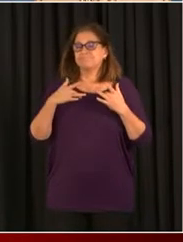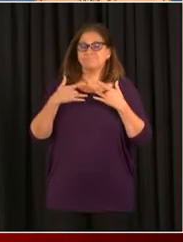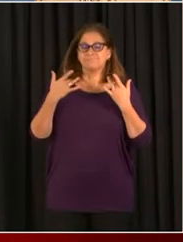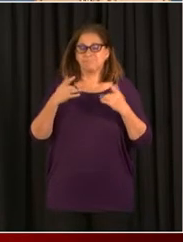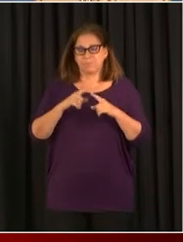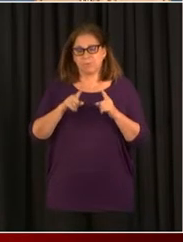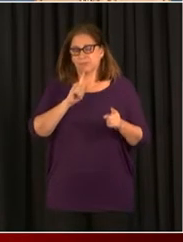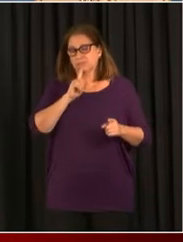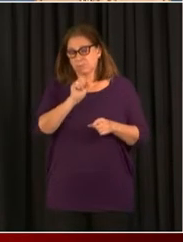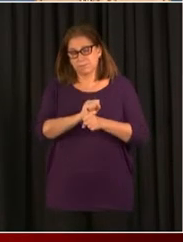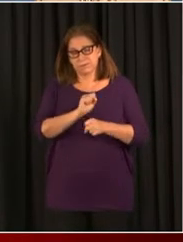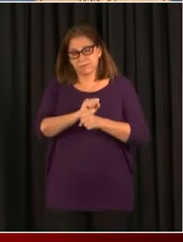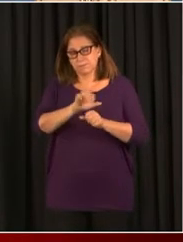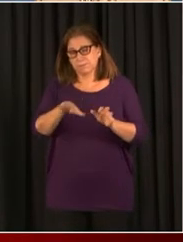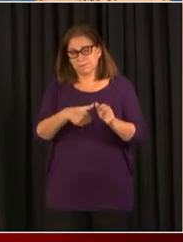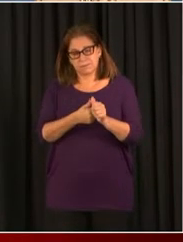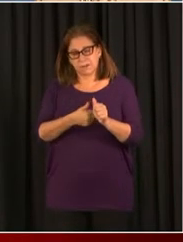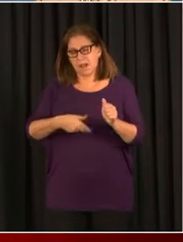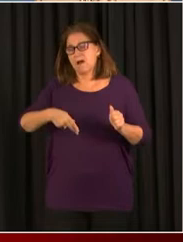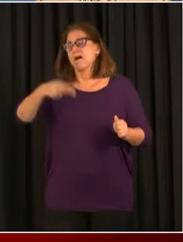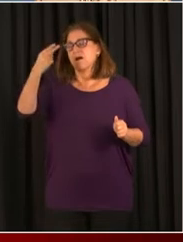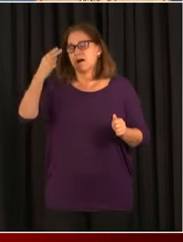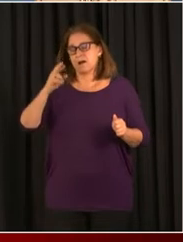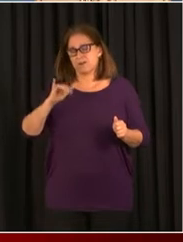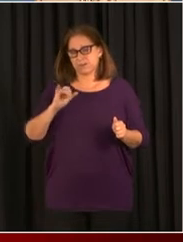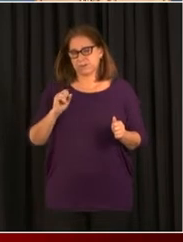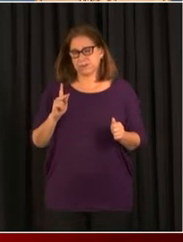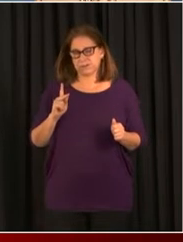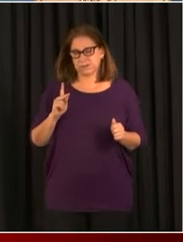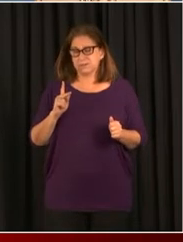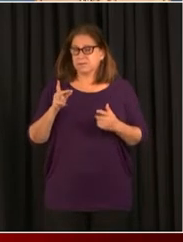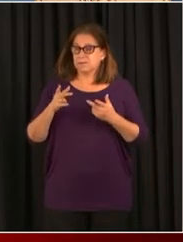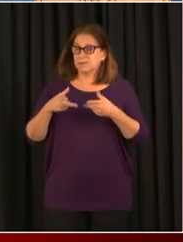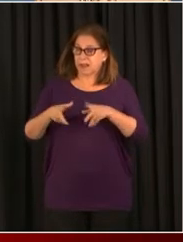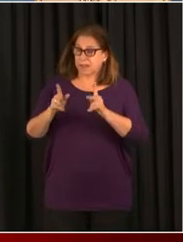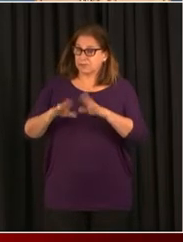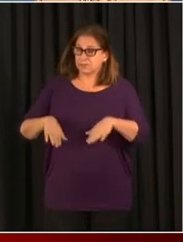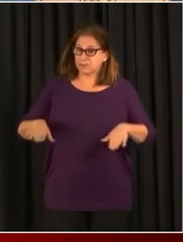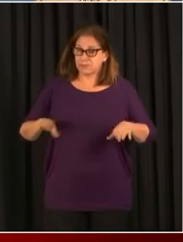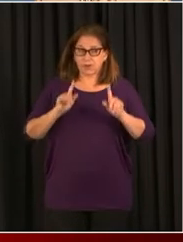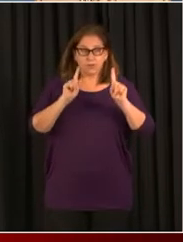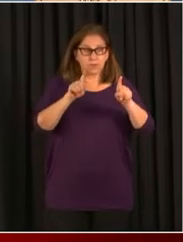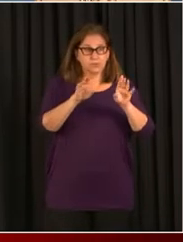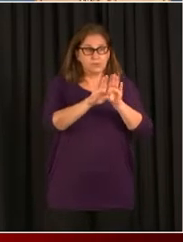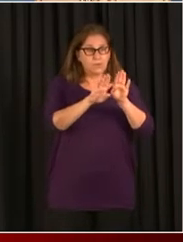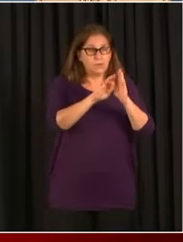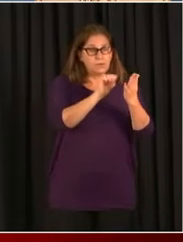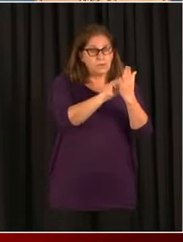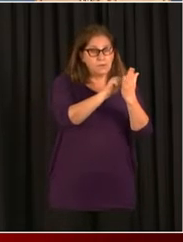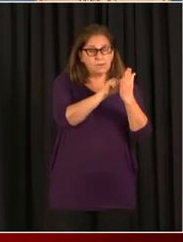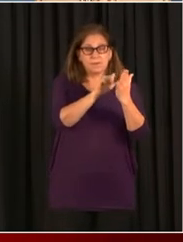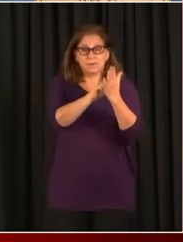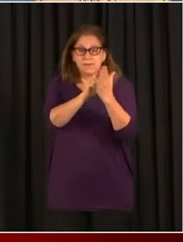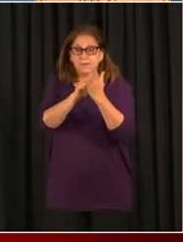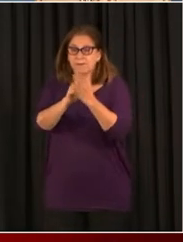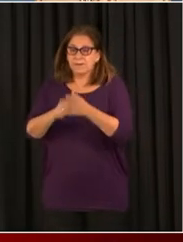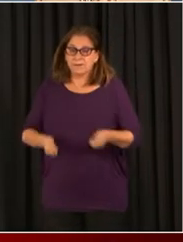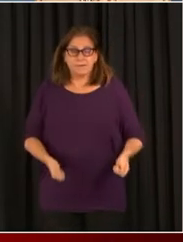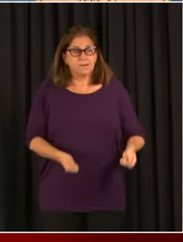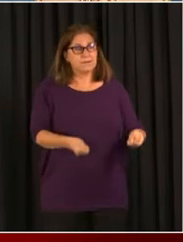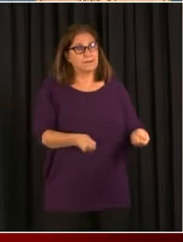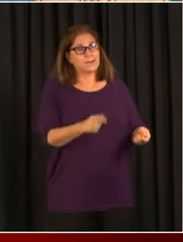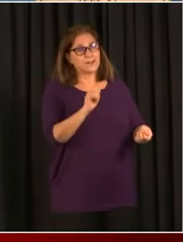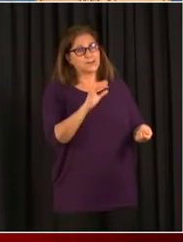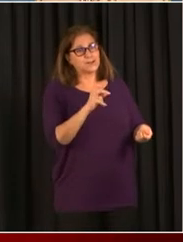Traditional door-to-door trick-or-treating. Trunk-or-treating, where children take candy from trunks of cars and large parking